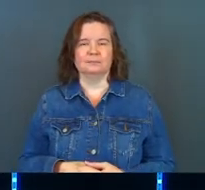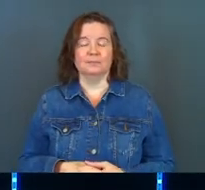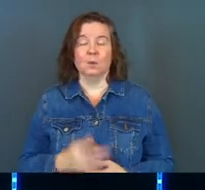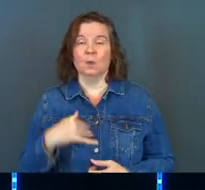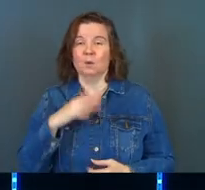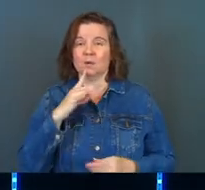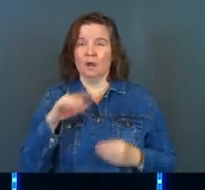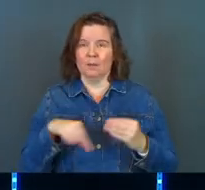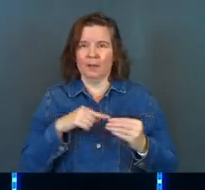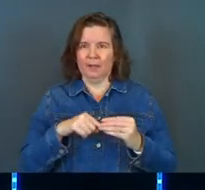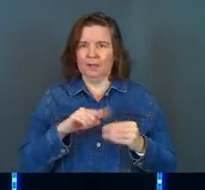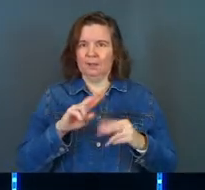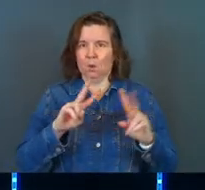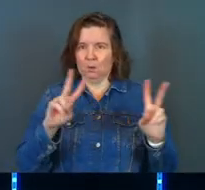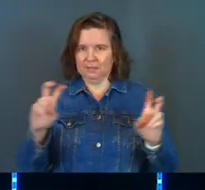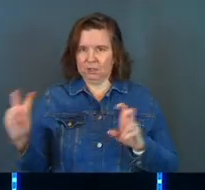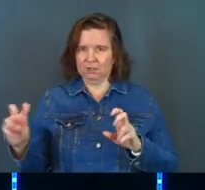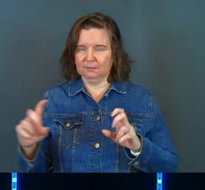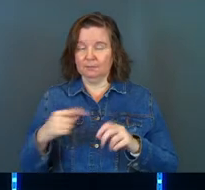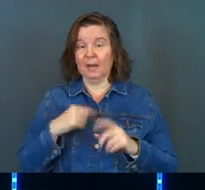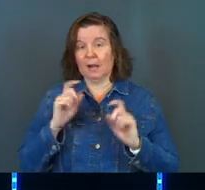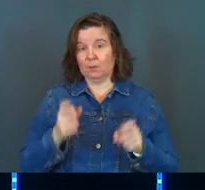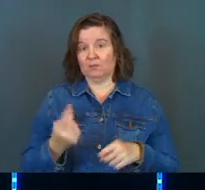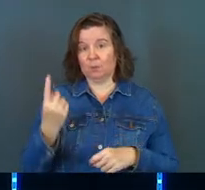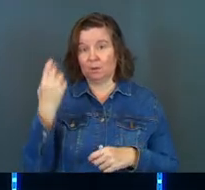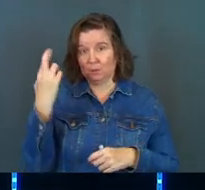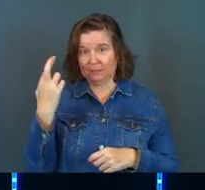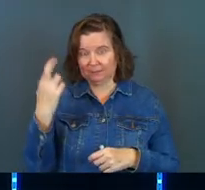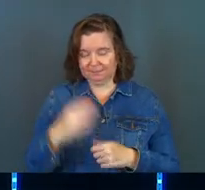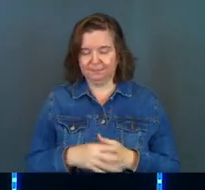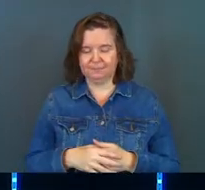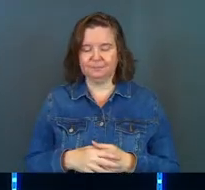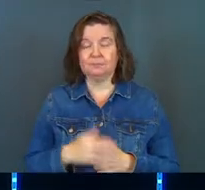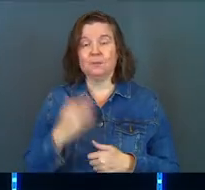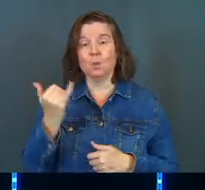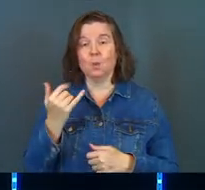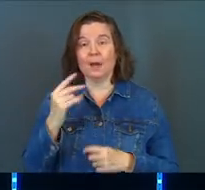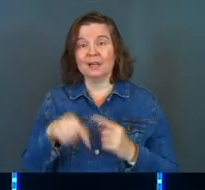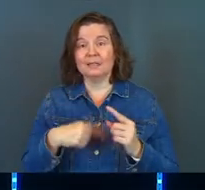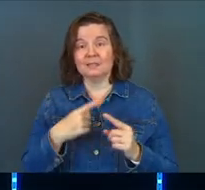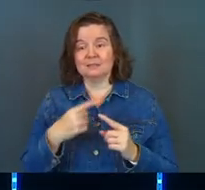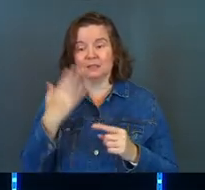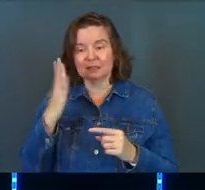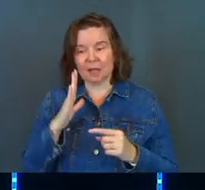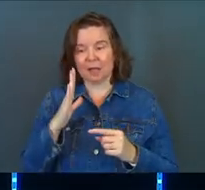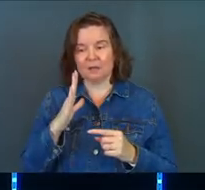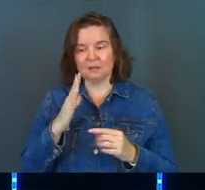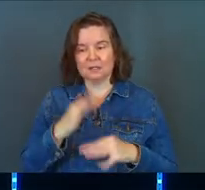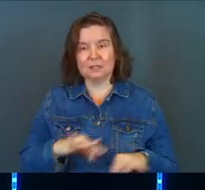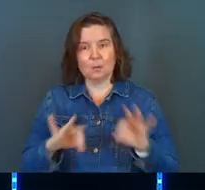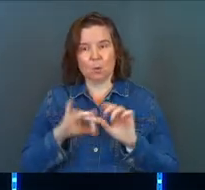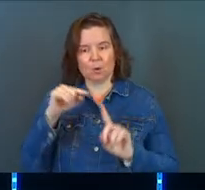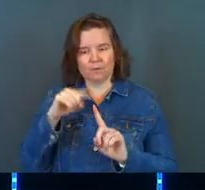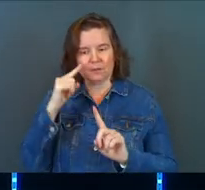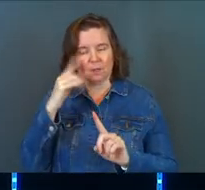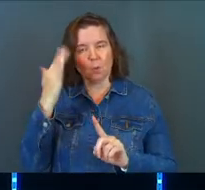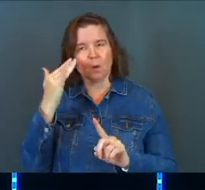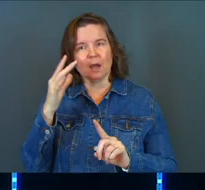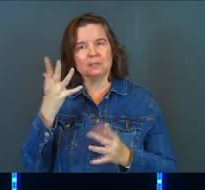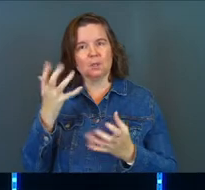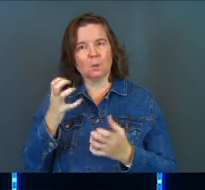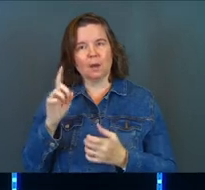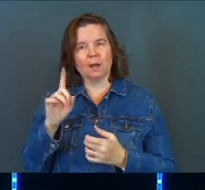We're going to be talking about this the whole series, but I'll give you one. Why does God care? Why does God want